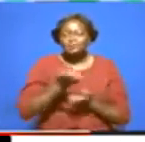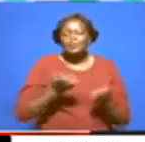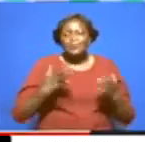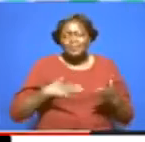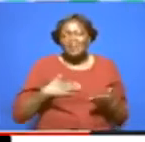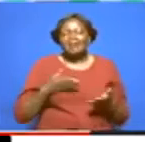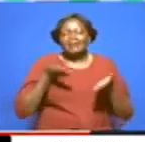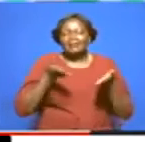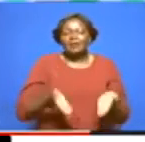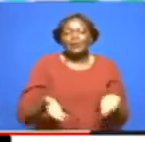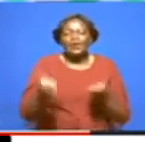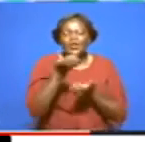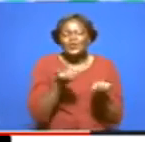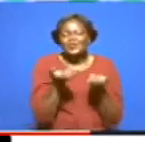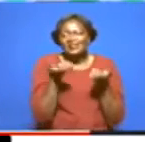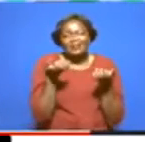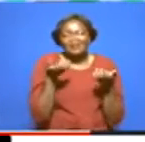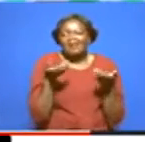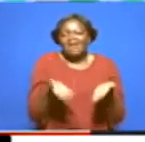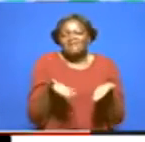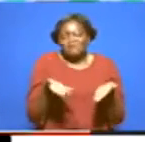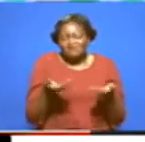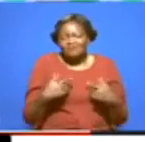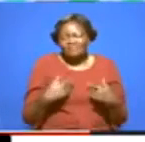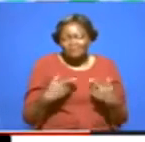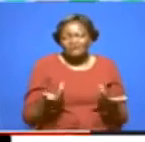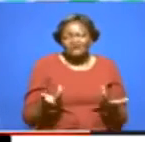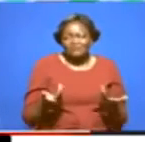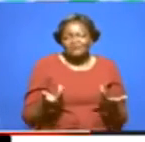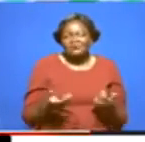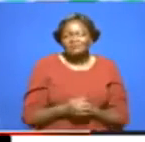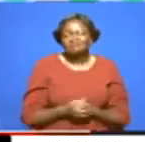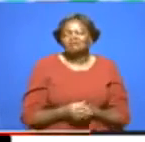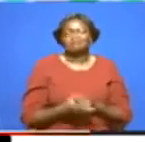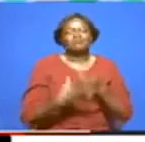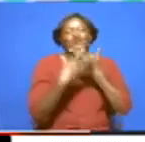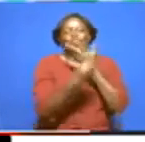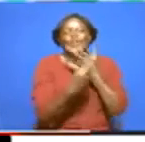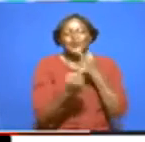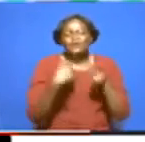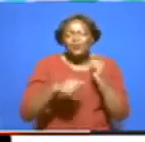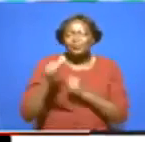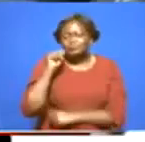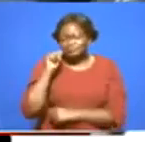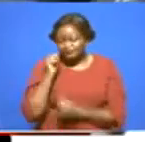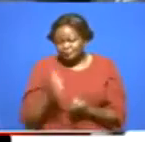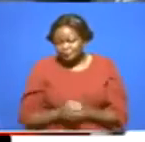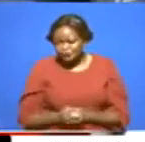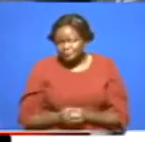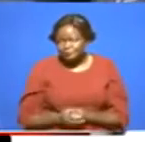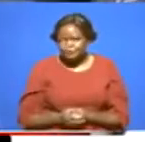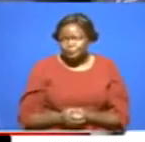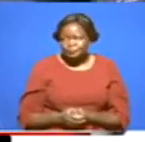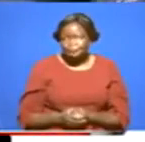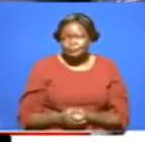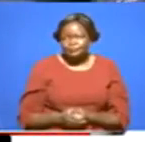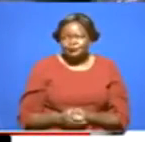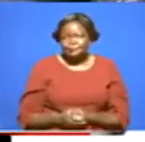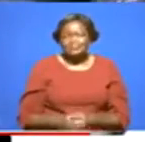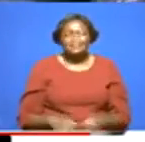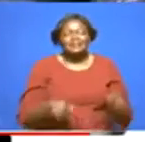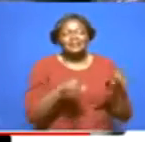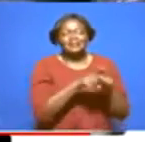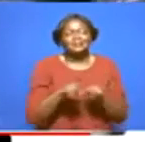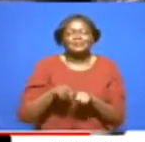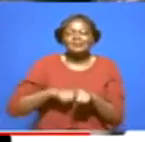current economy has largely copied and pasted from British blueprint. He at the same time